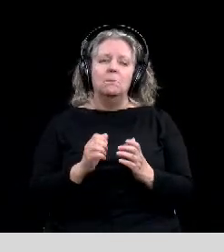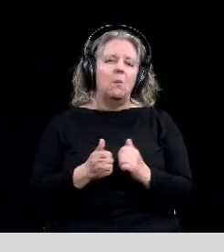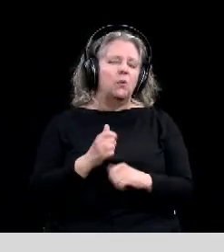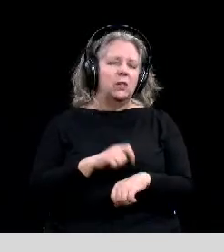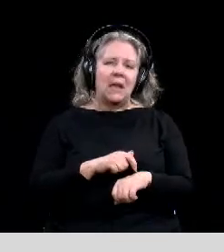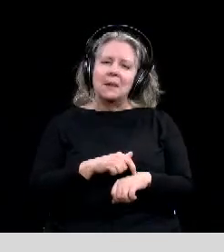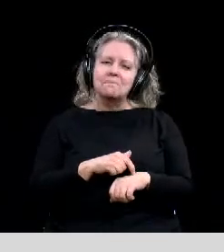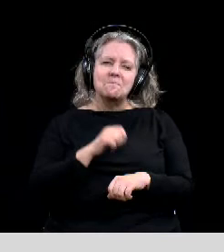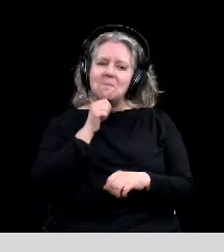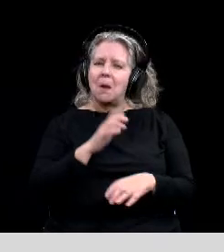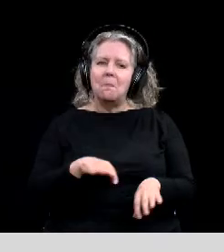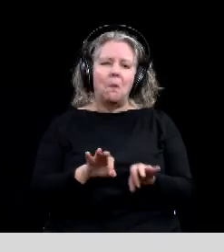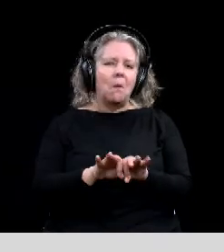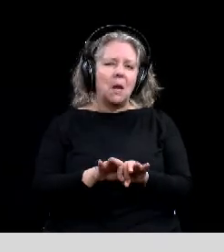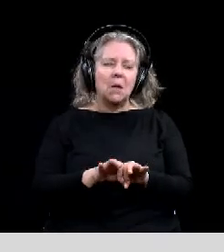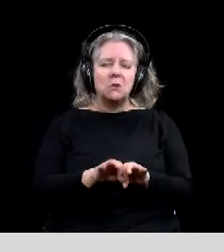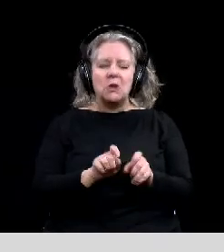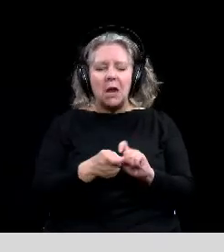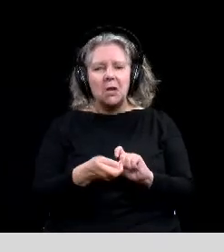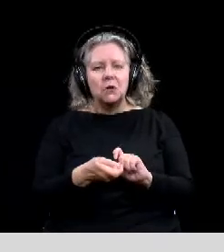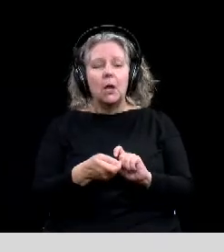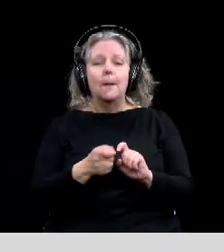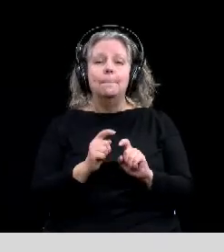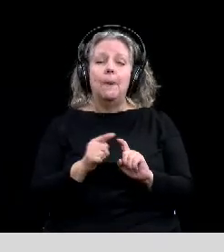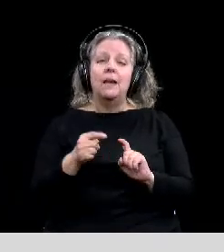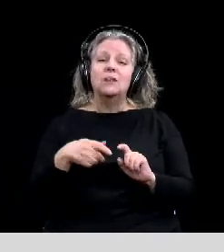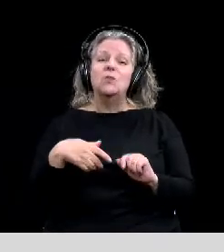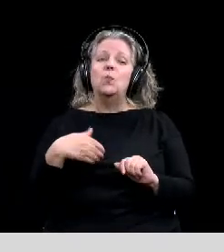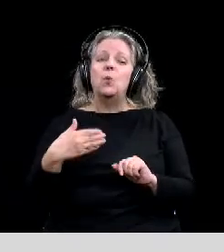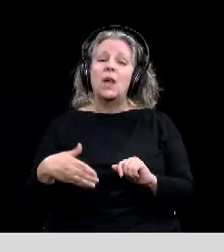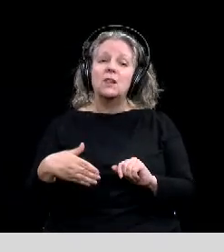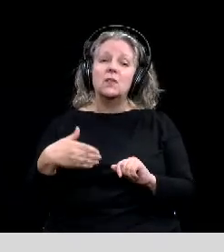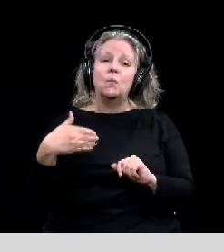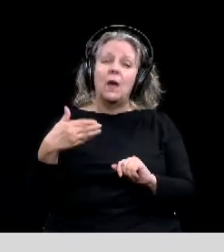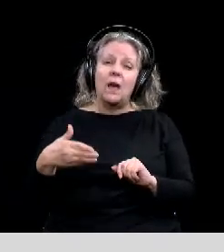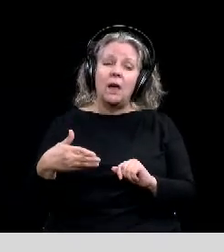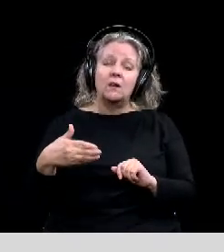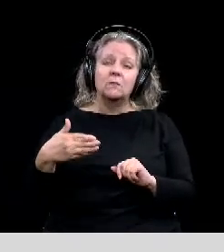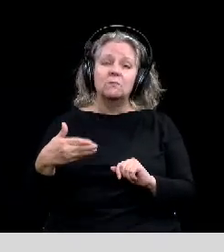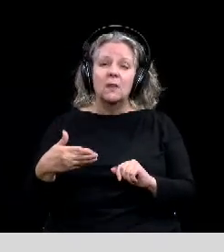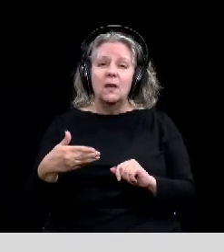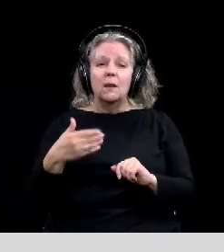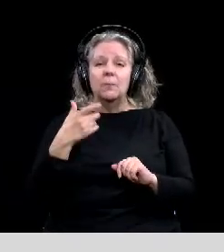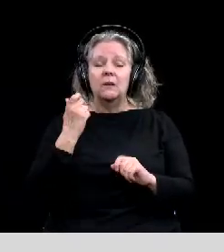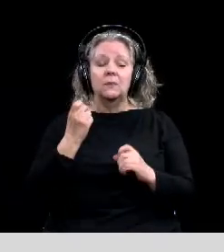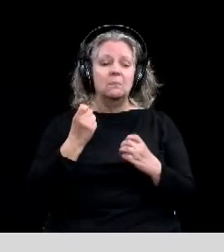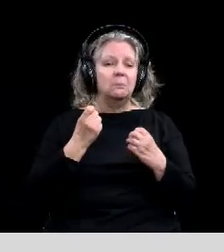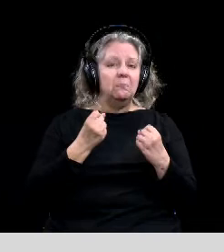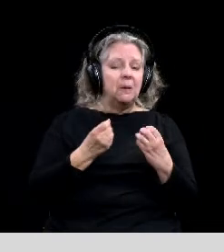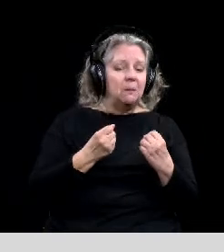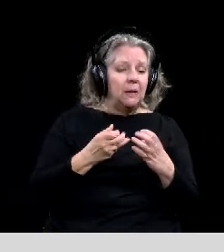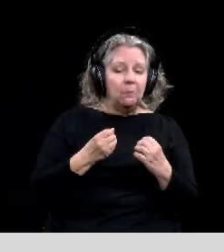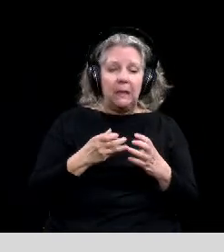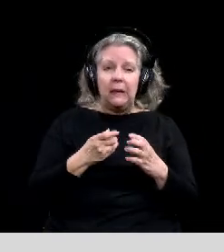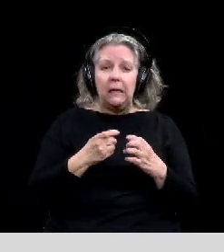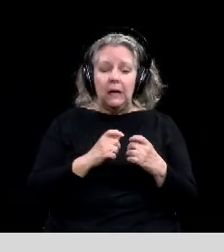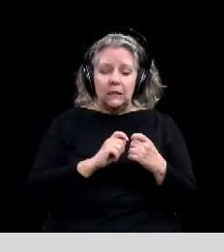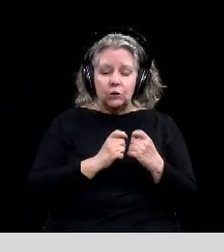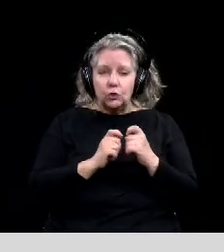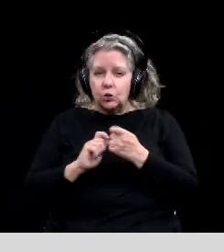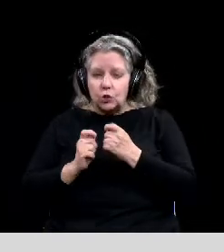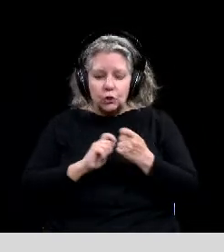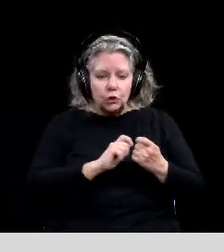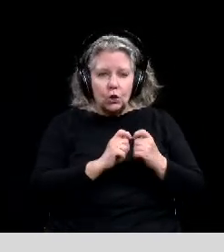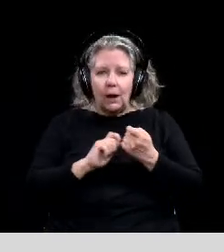just by sheer number of mutations, there's going to be a virus that's a little more fit, a little more likely to survive, or have